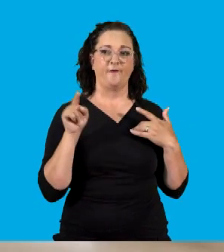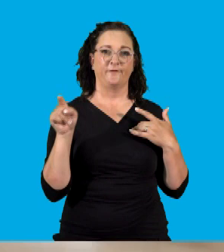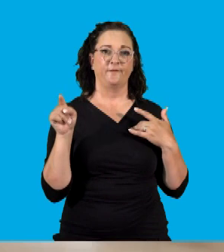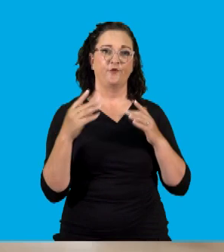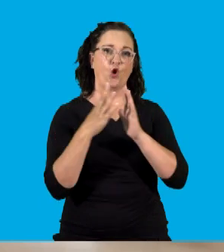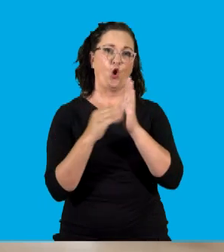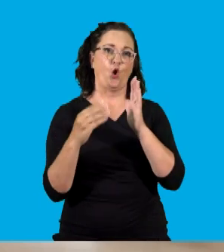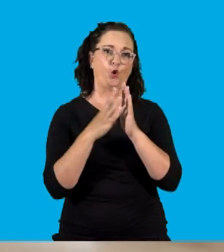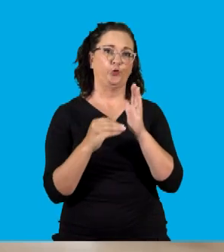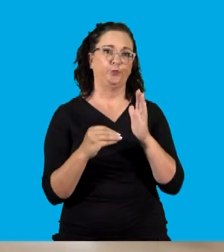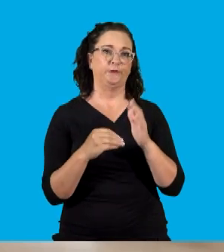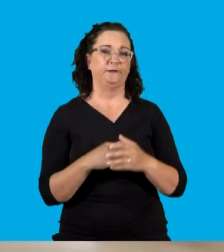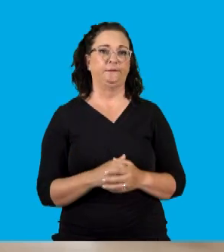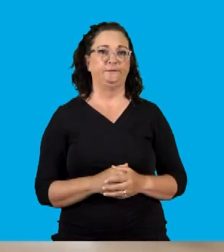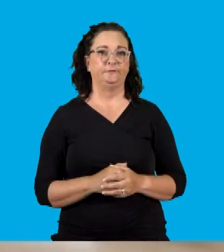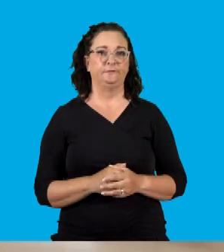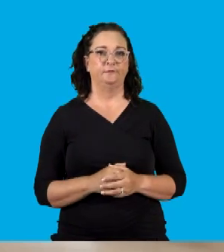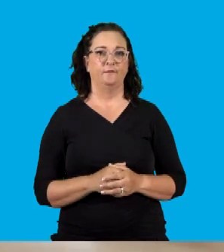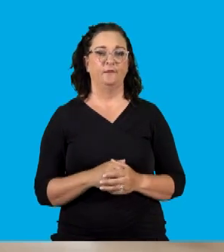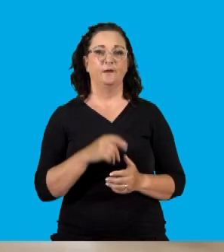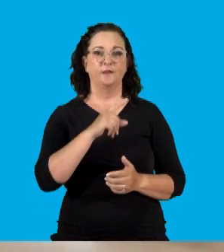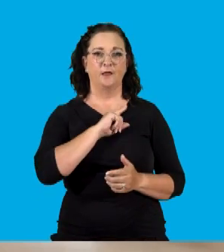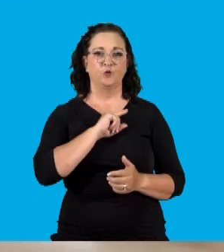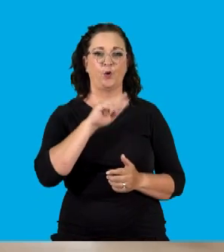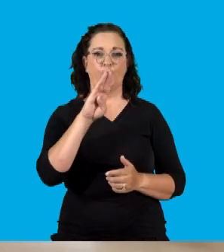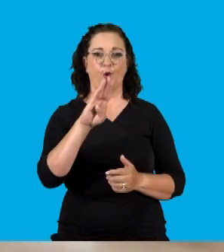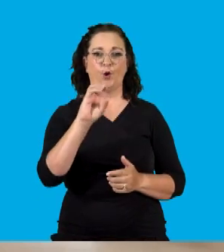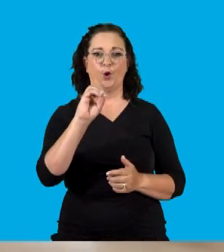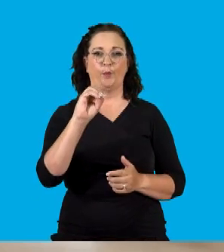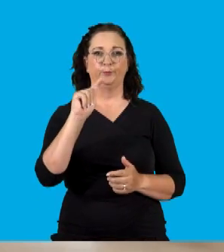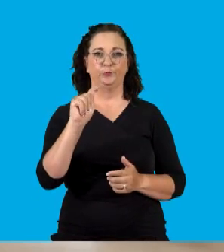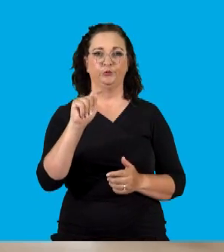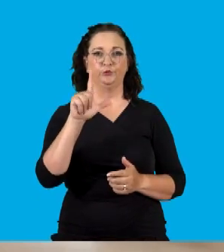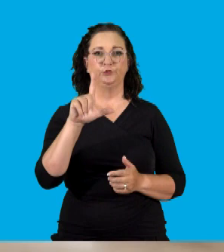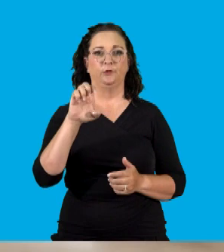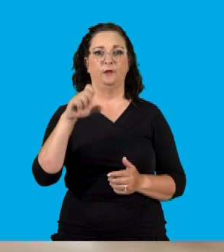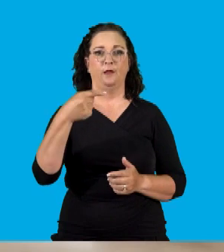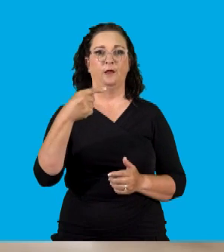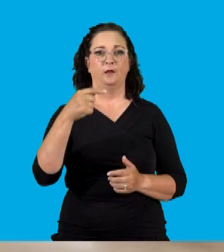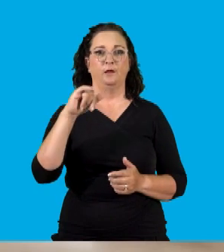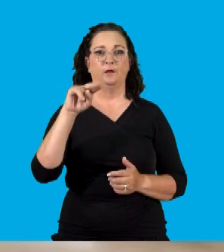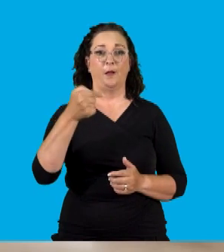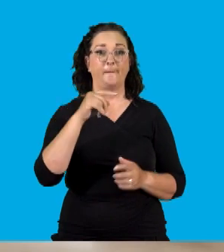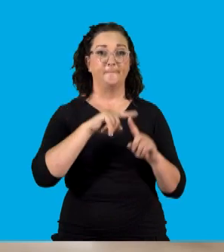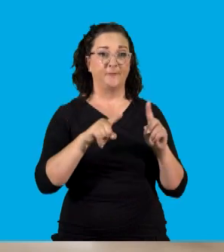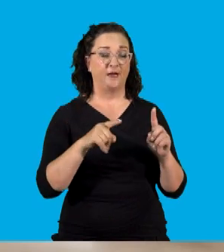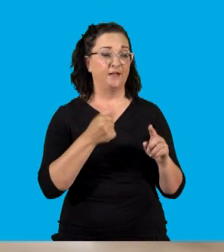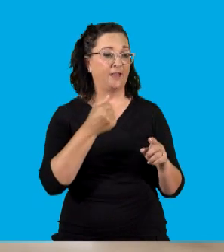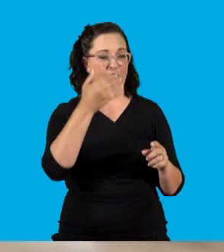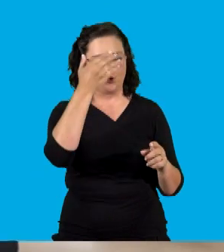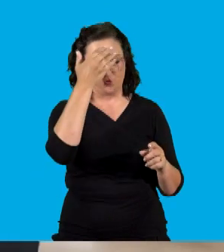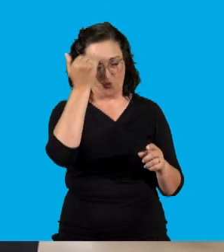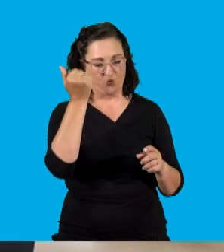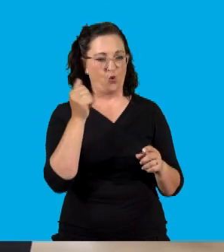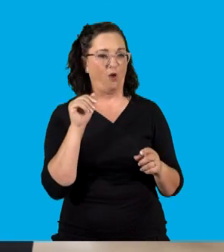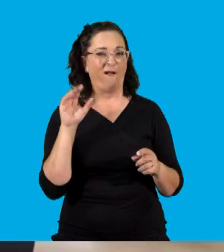broadcasts. Now they've copied the music. We call that bootlegging because they did not get the permission from the